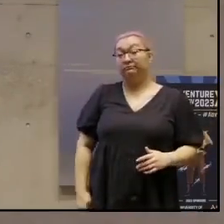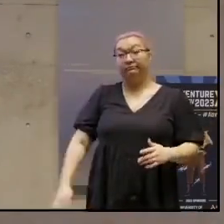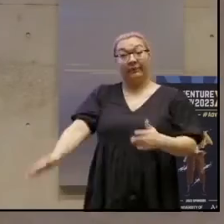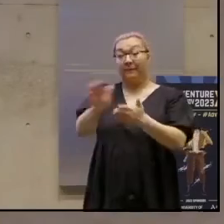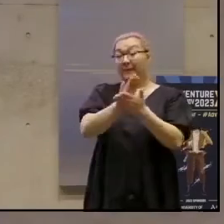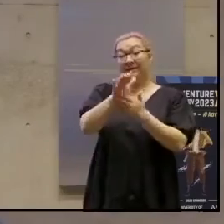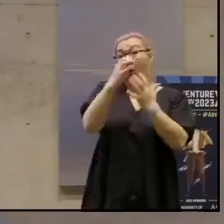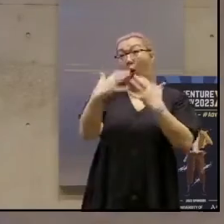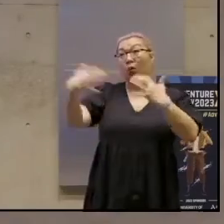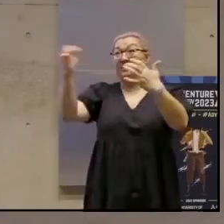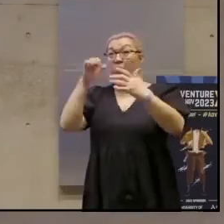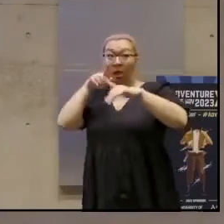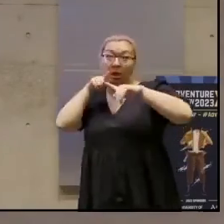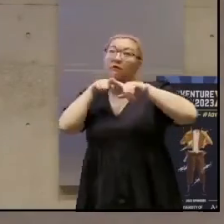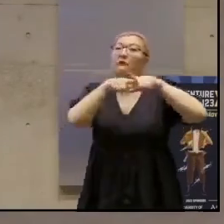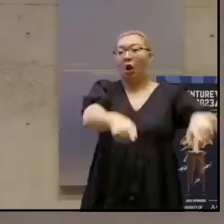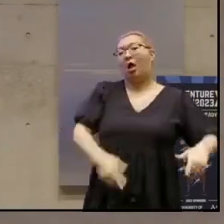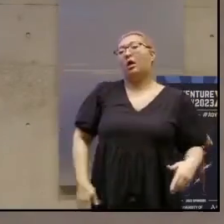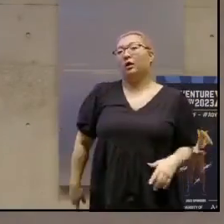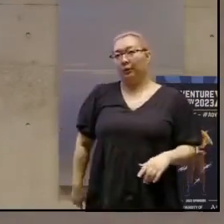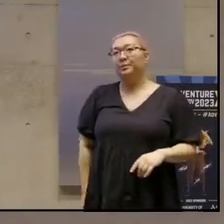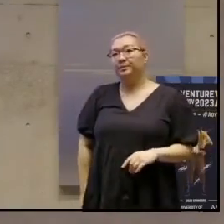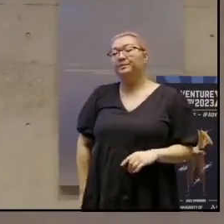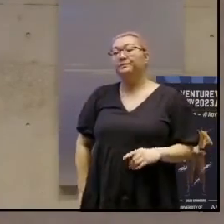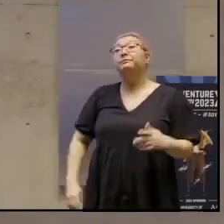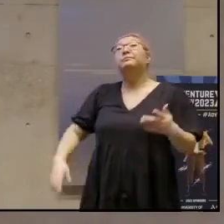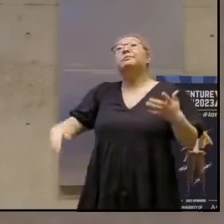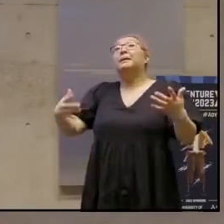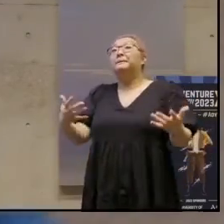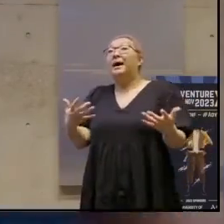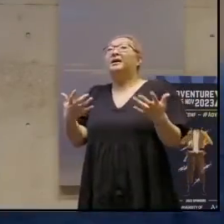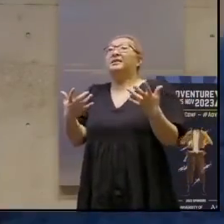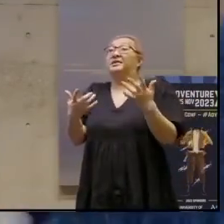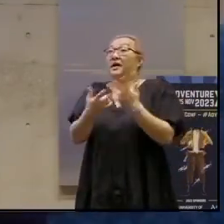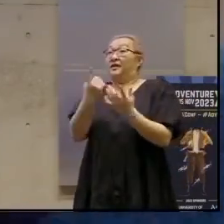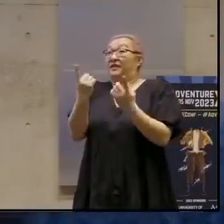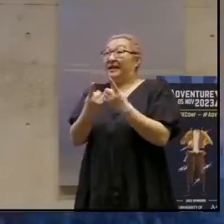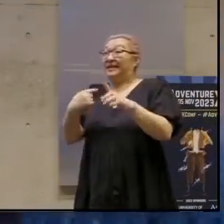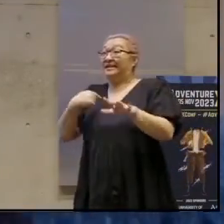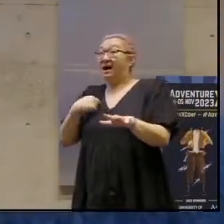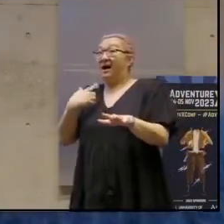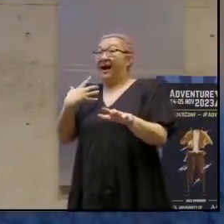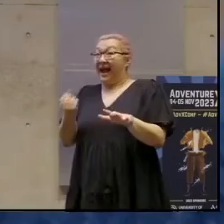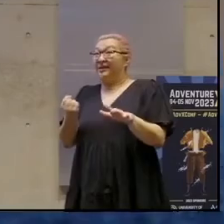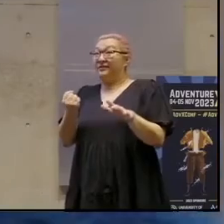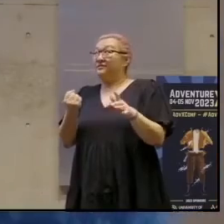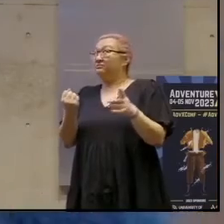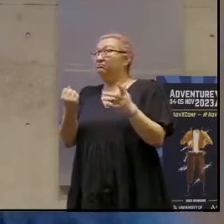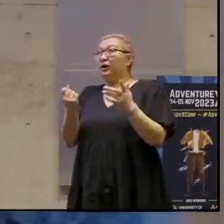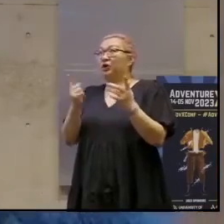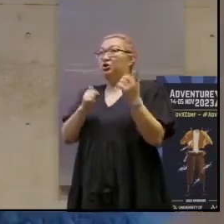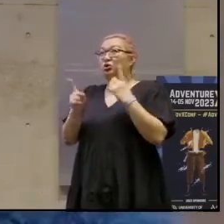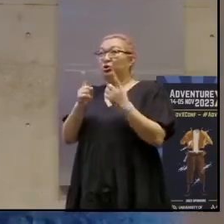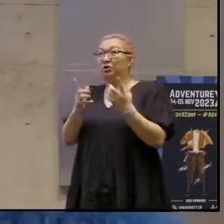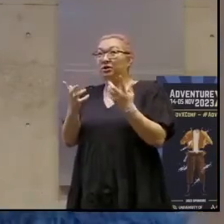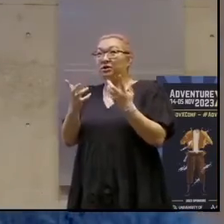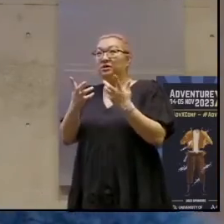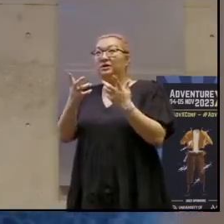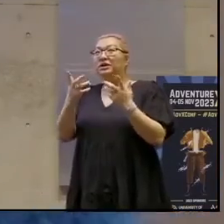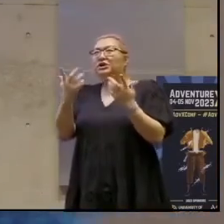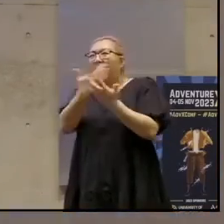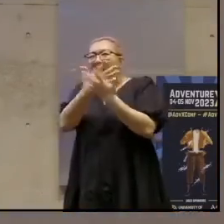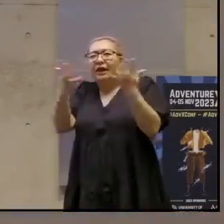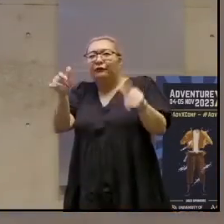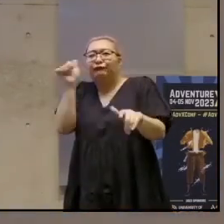said, if you got to, build a fucking tutorial on how to understand their story. This comes from theater. Got some theater heads in the room? Got some theater